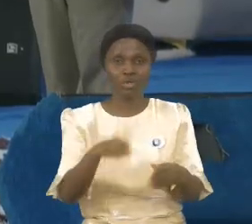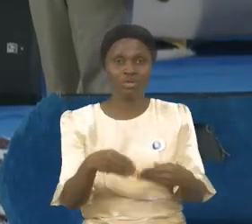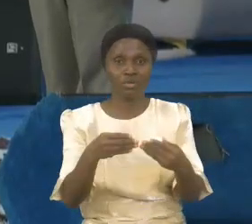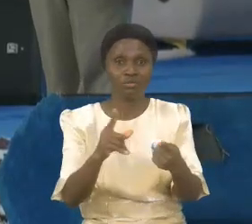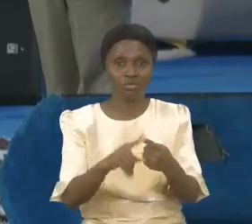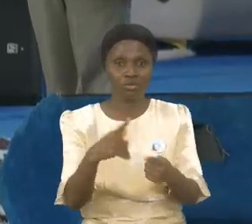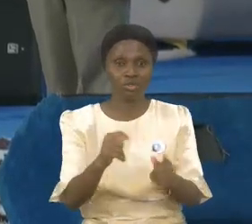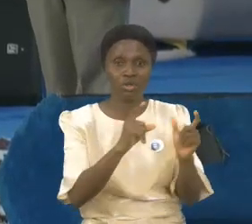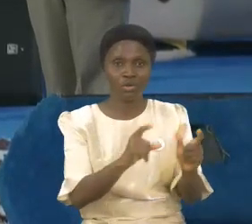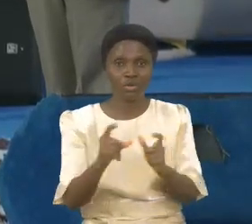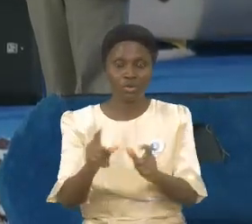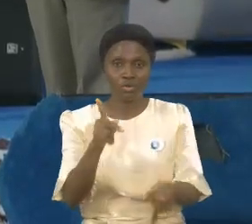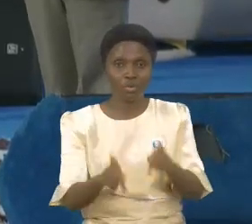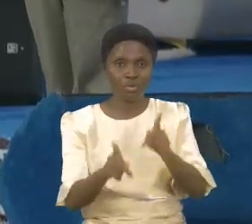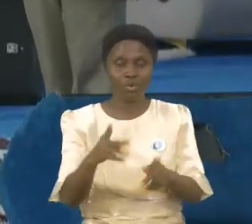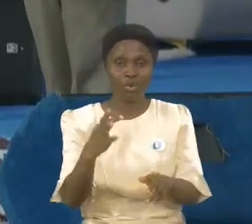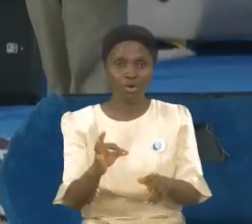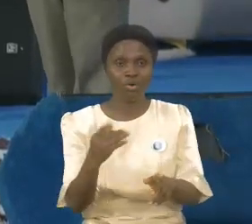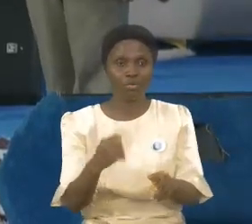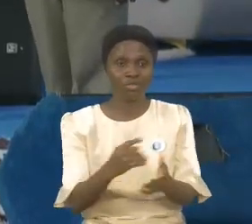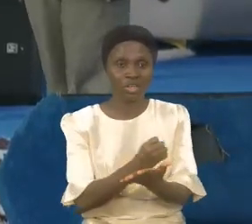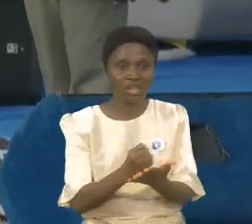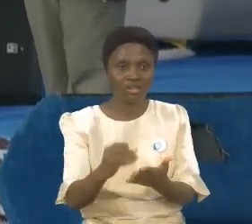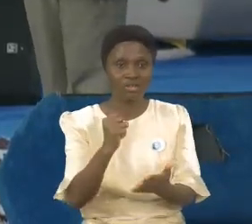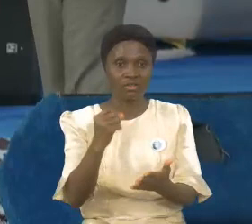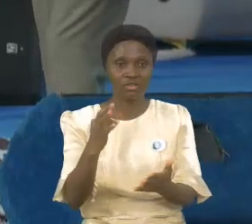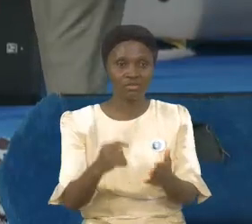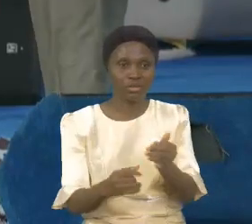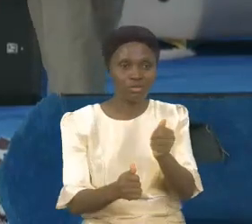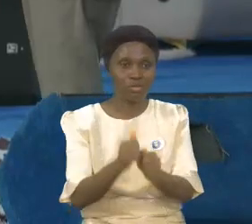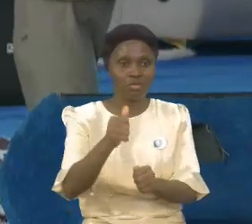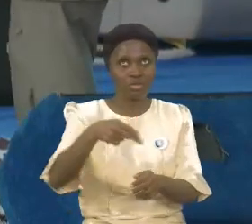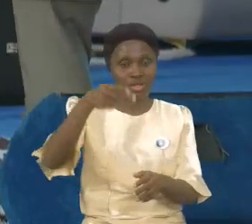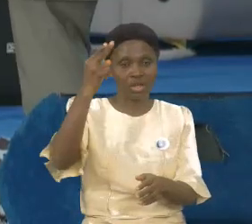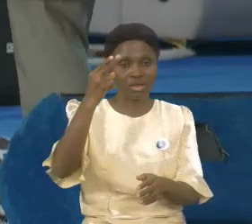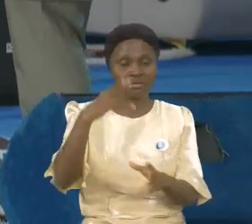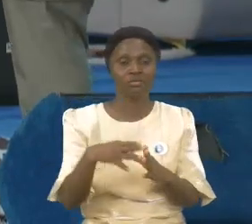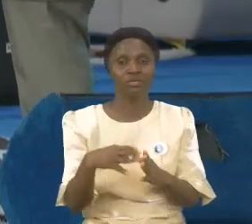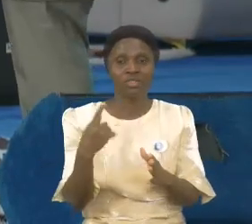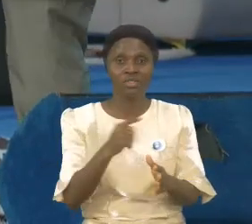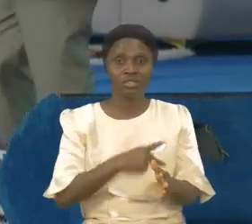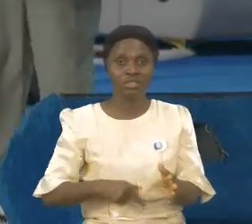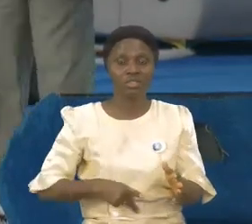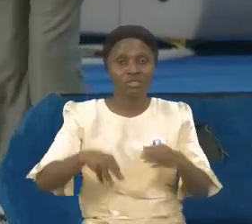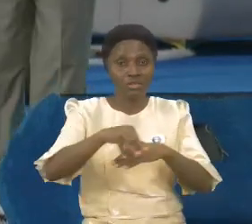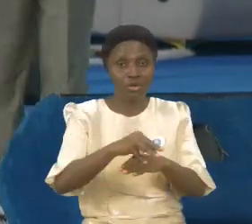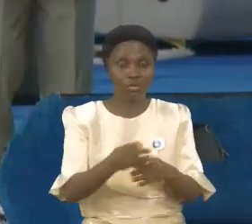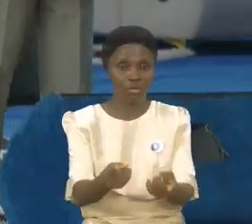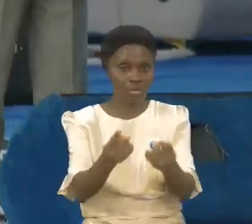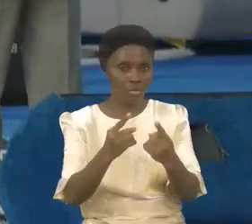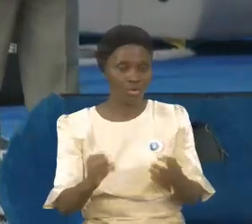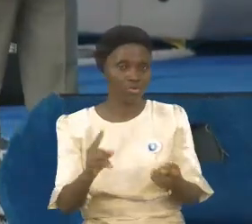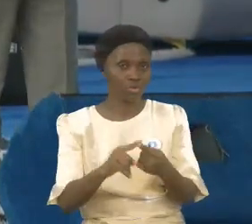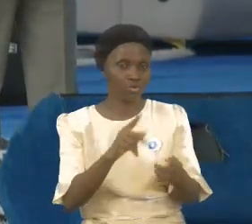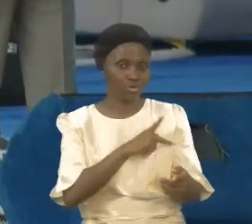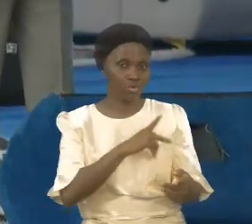of the saints of the Most High. The kingdom coming to Christ then gets to